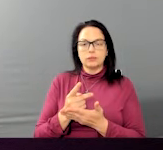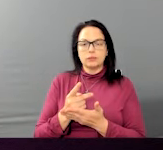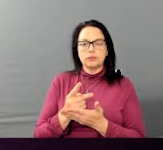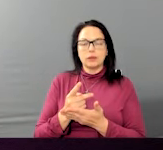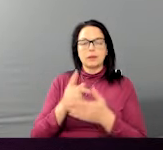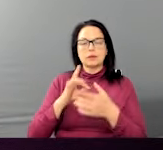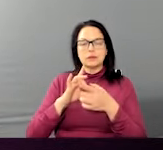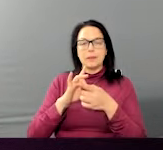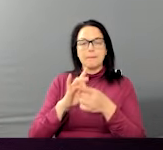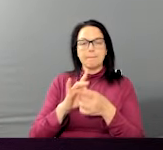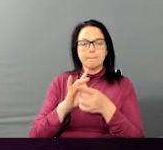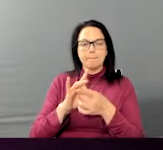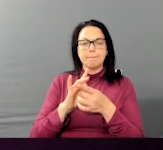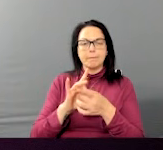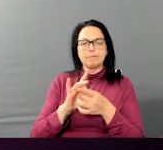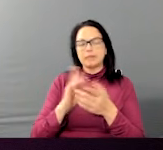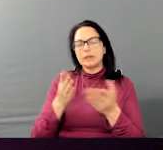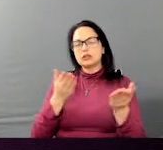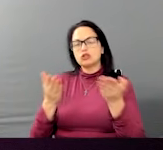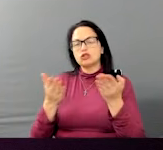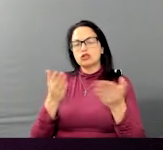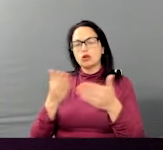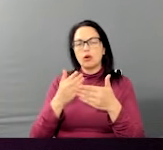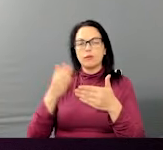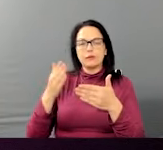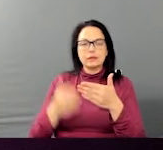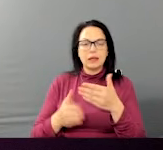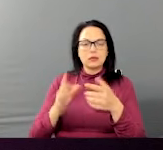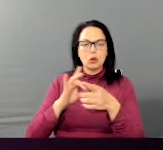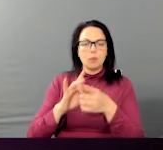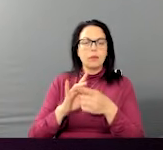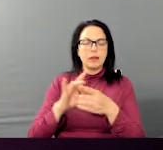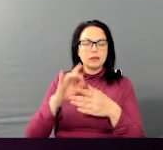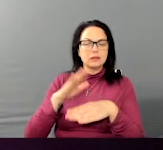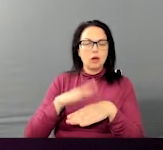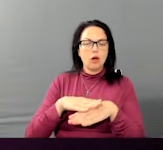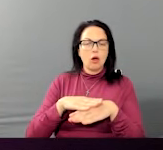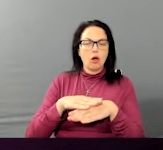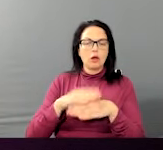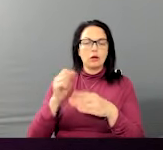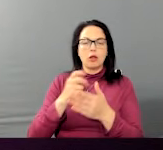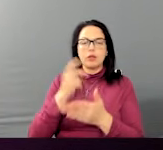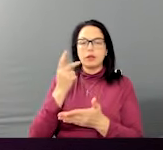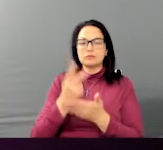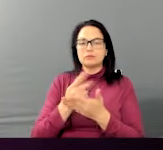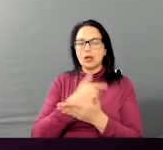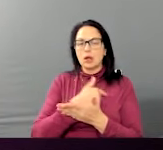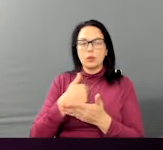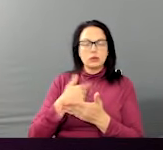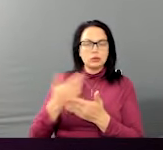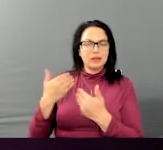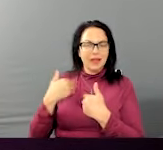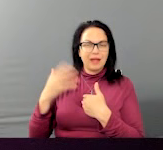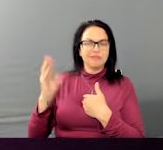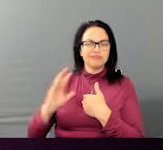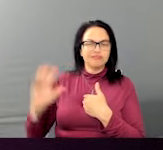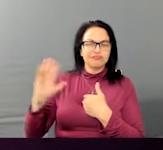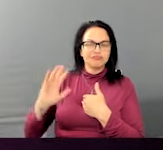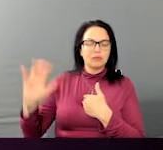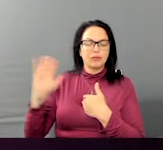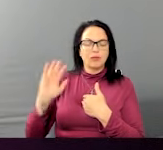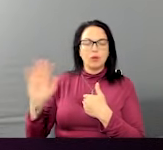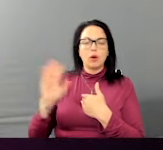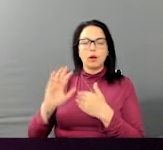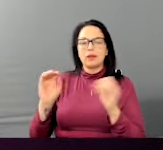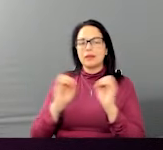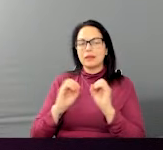based on, it's server-side. So it's based on like the authentication that we used to have in the good old PHP days. And no, there's no JOTS